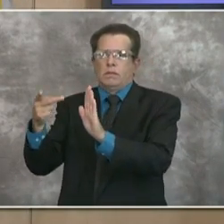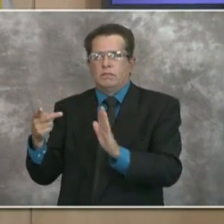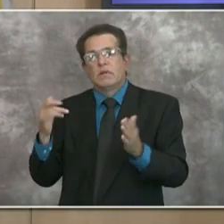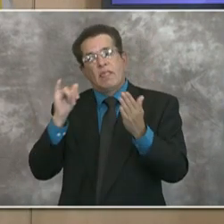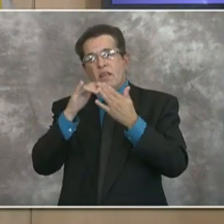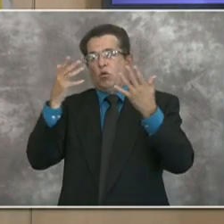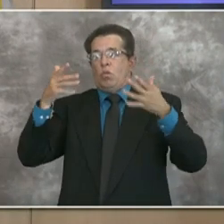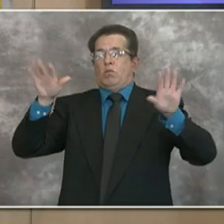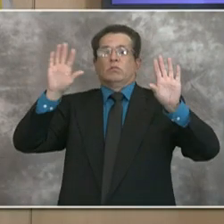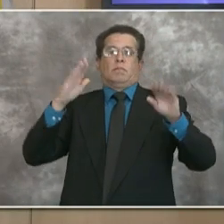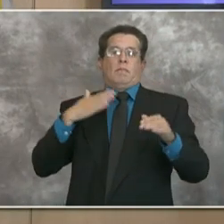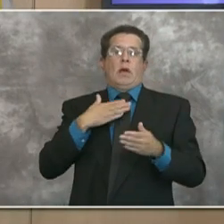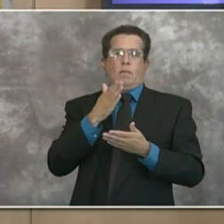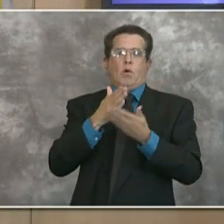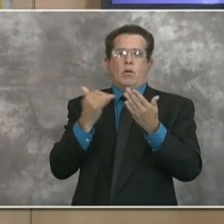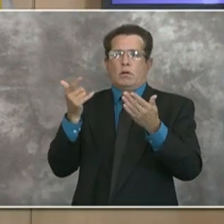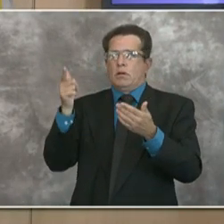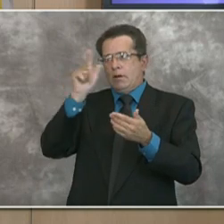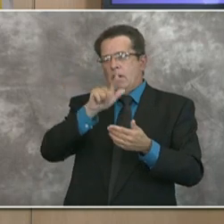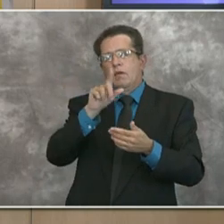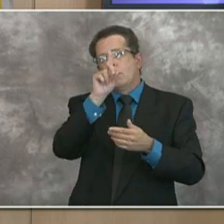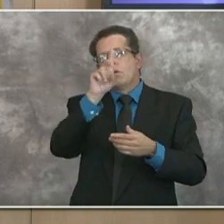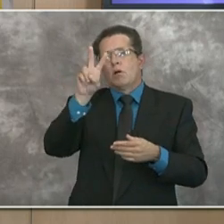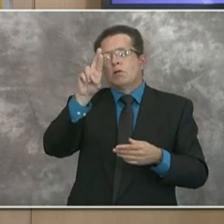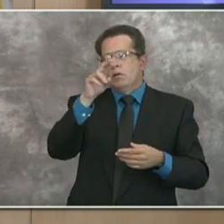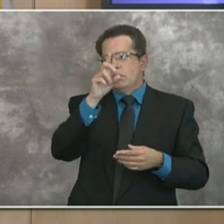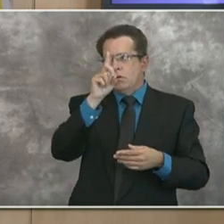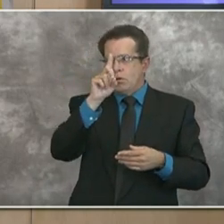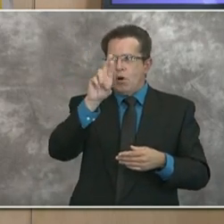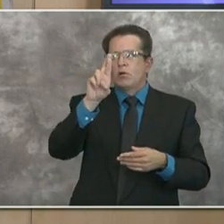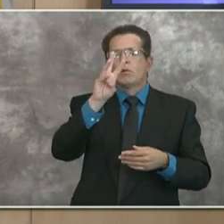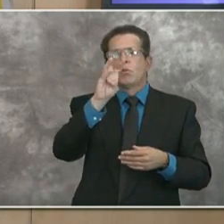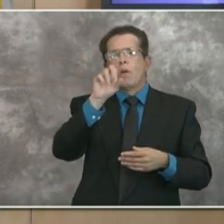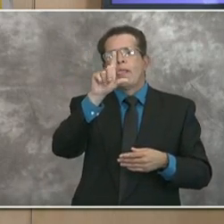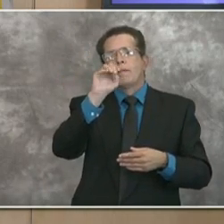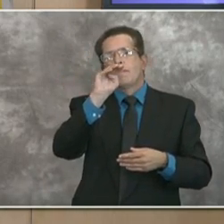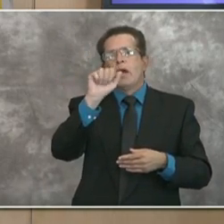concludes my section. I'll now turn it over to Dr. Wilma Wooten for a public health officer's report.